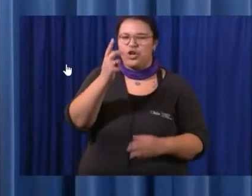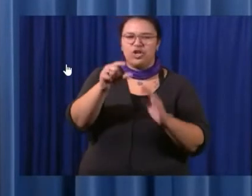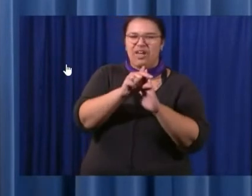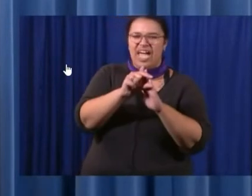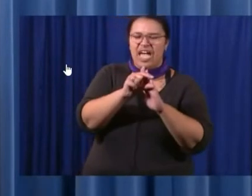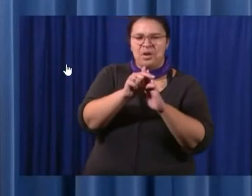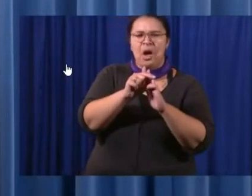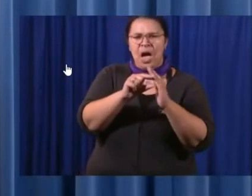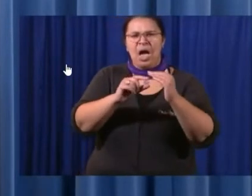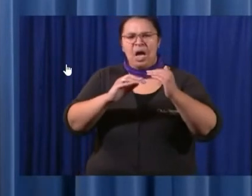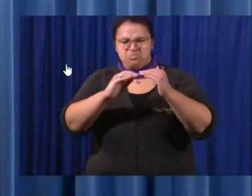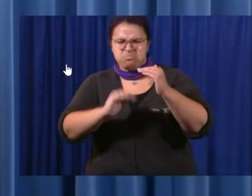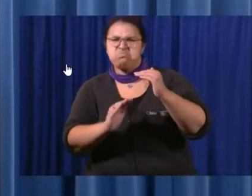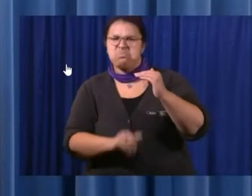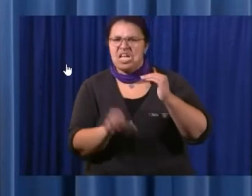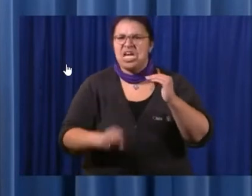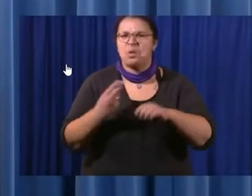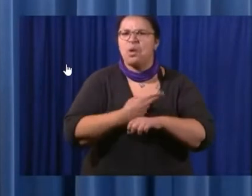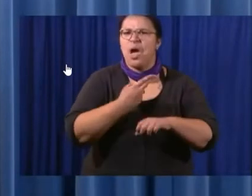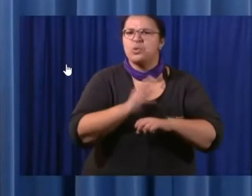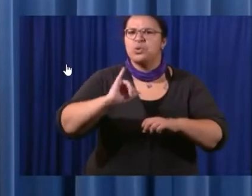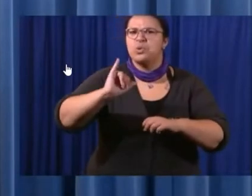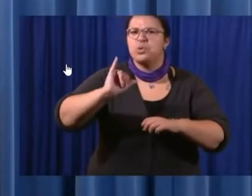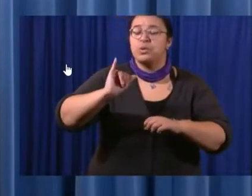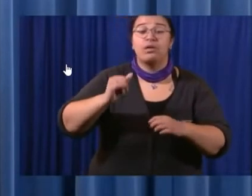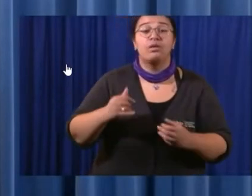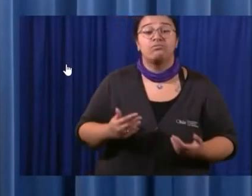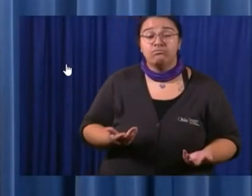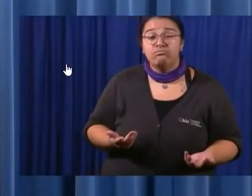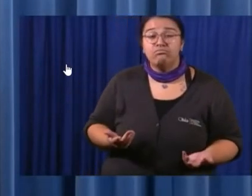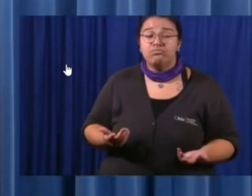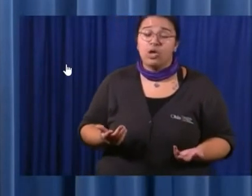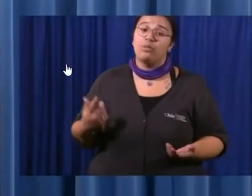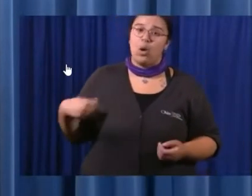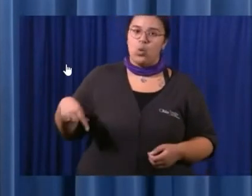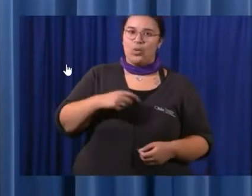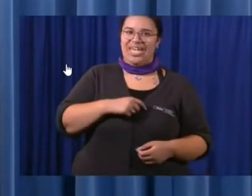look, these are things that we all can do.